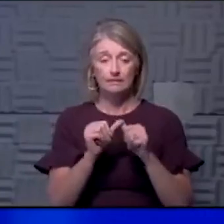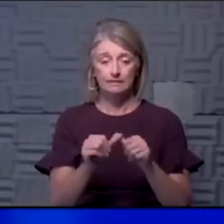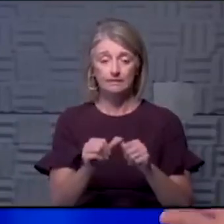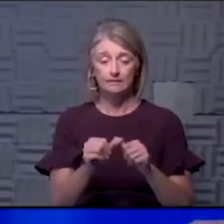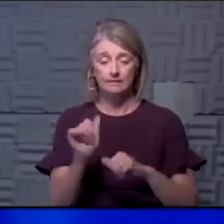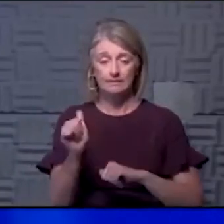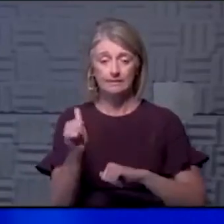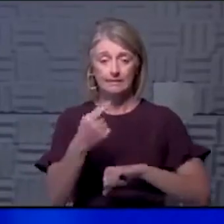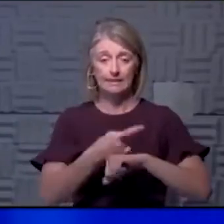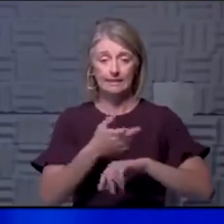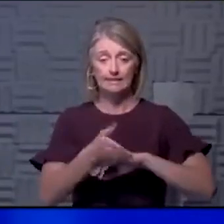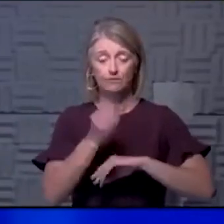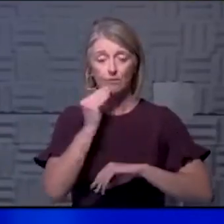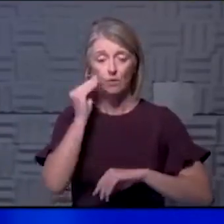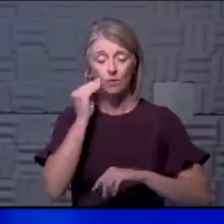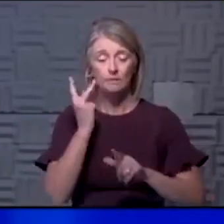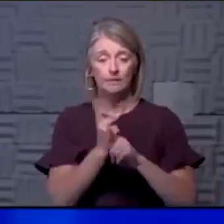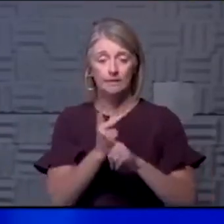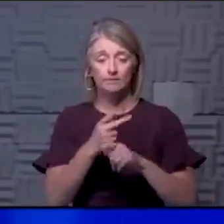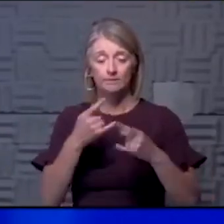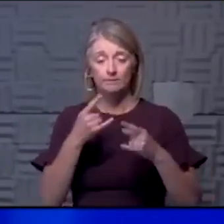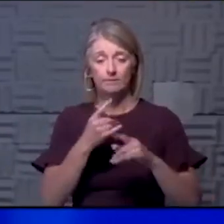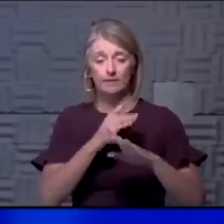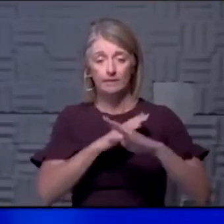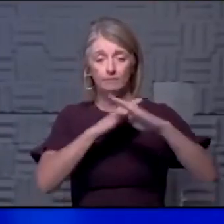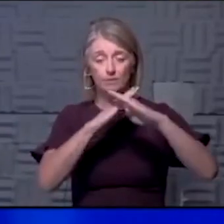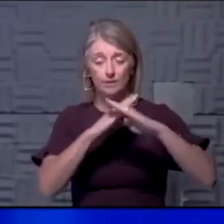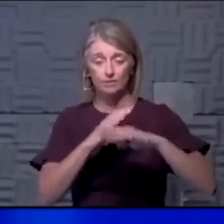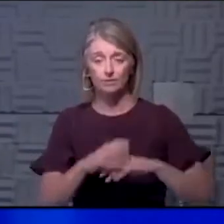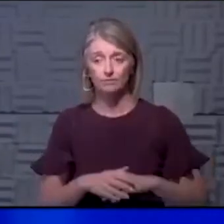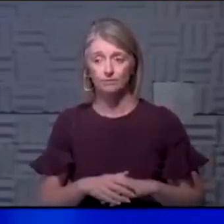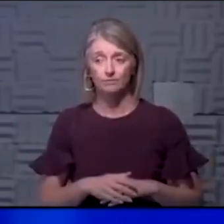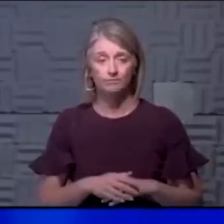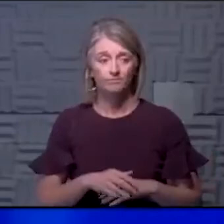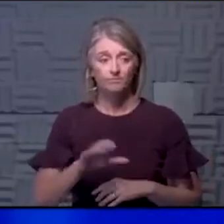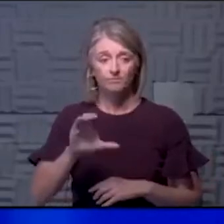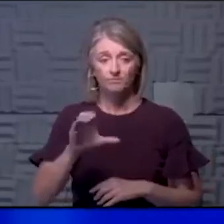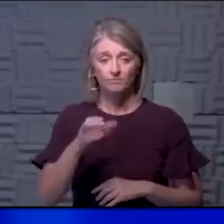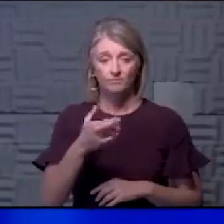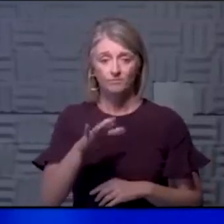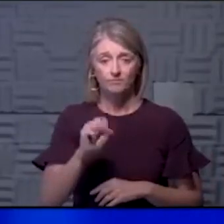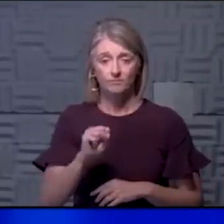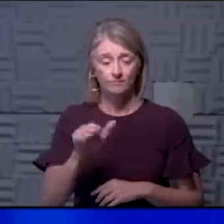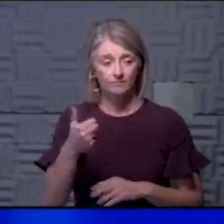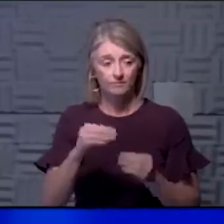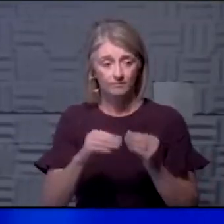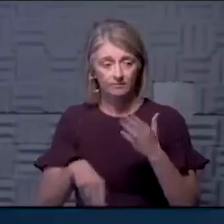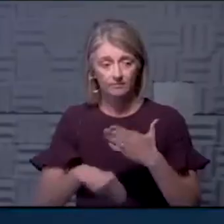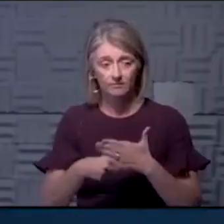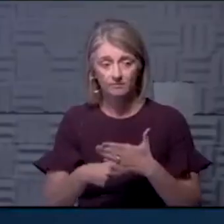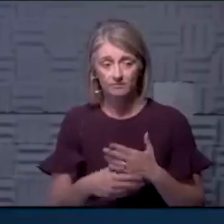those first 10 days after you've been diagnosed. So I think that's the real key. Hey, Chris Wilson, final thoughts for this morning.